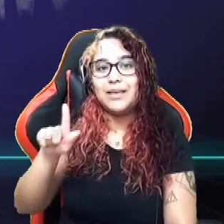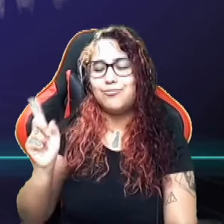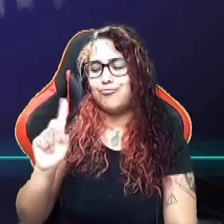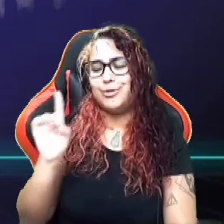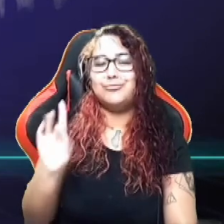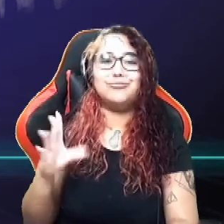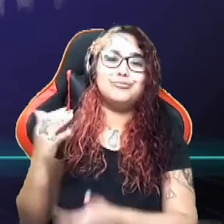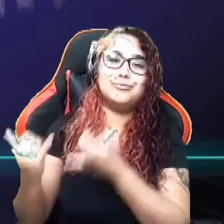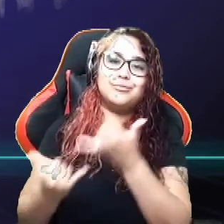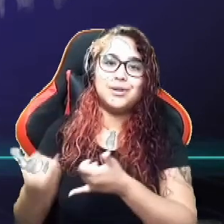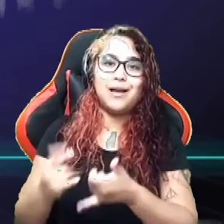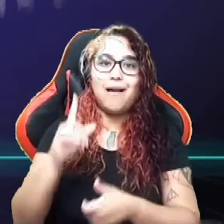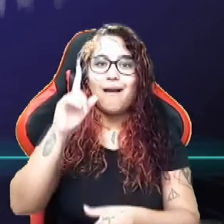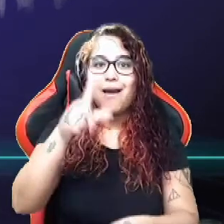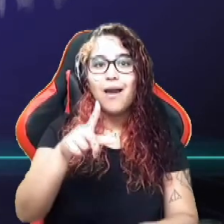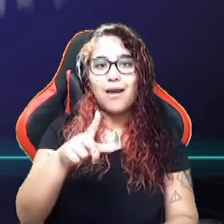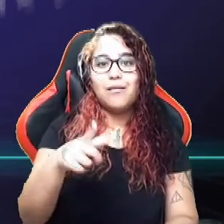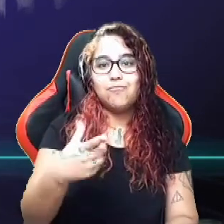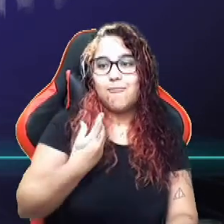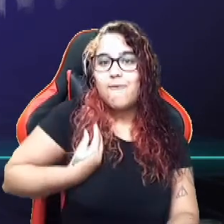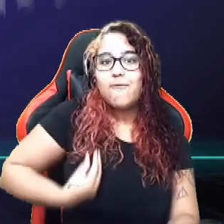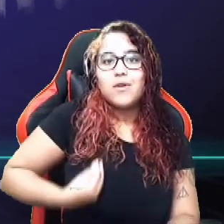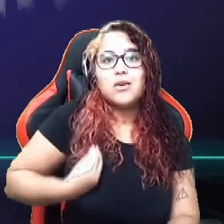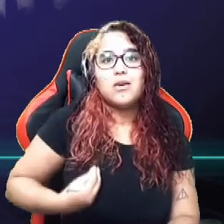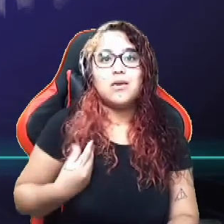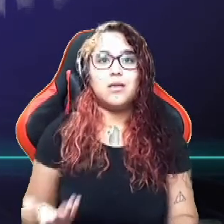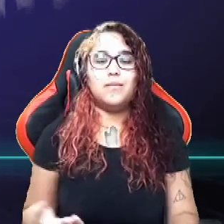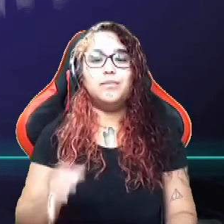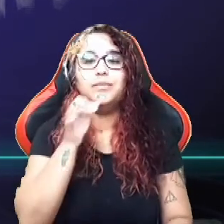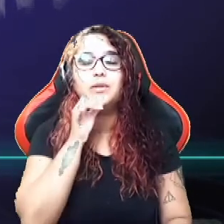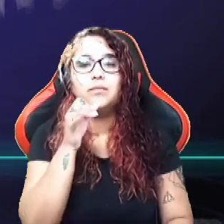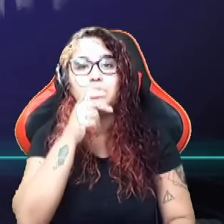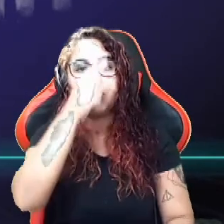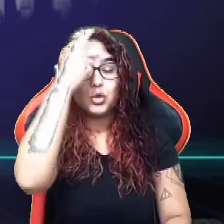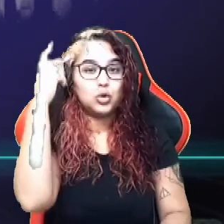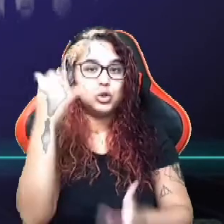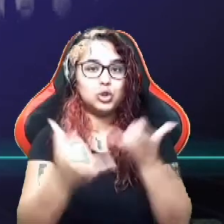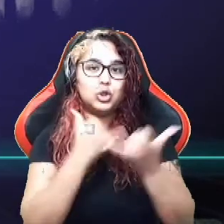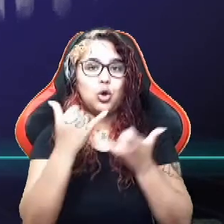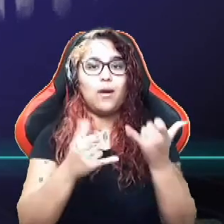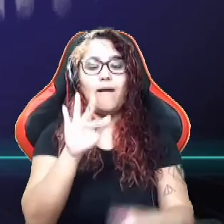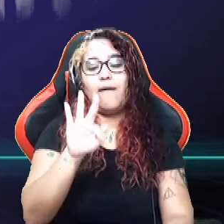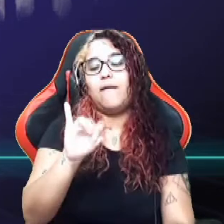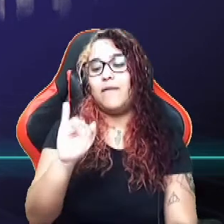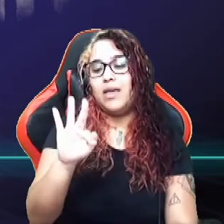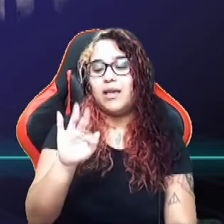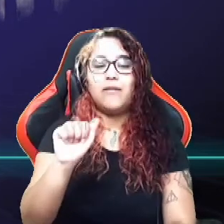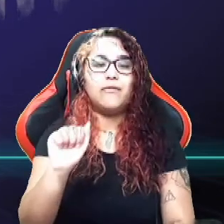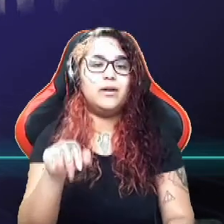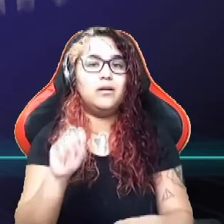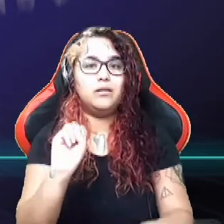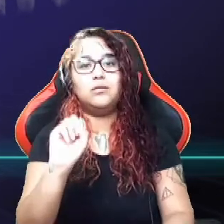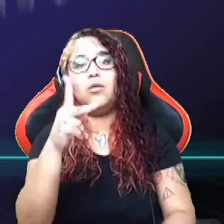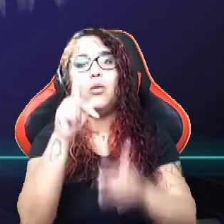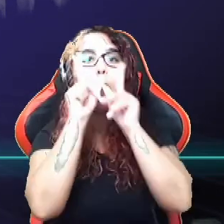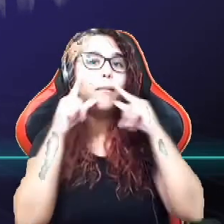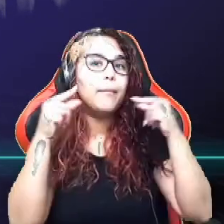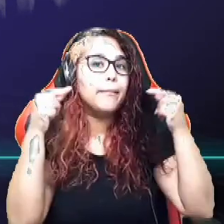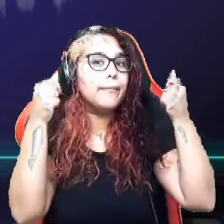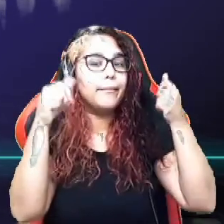just playing. It is about culture and lifestyle. What I mean by that is that sometimes we have people